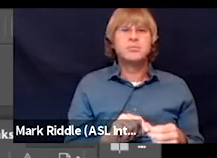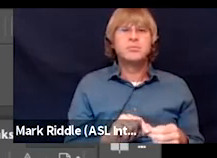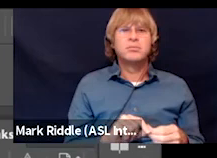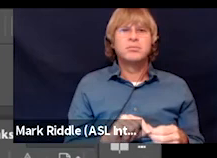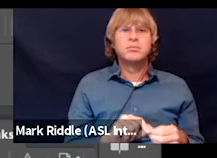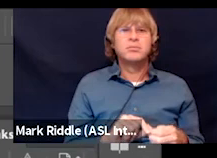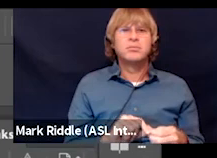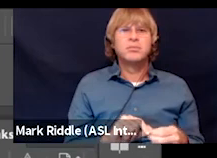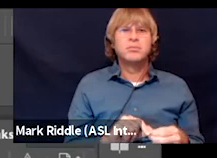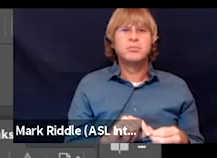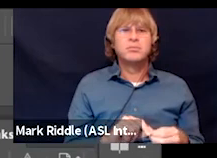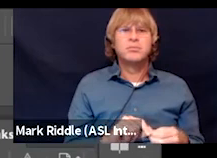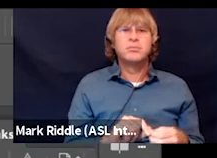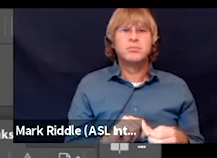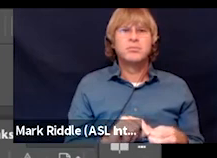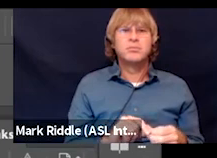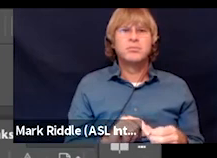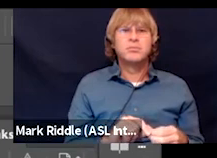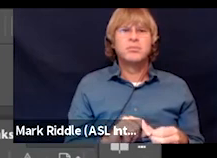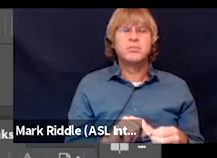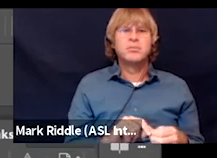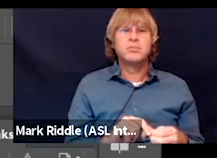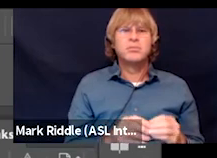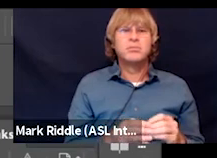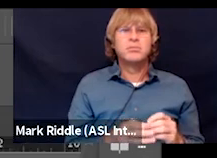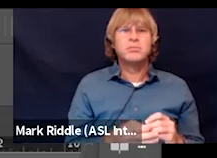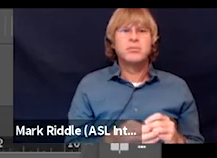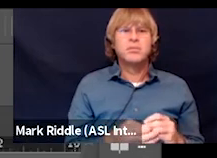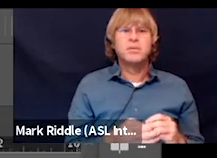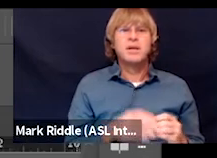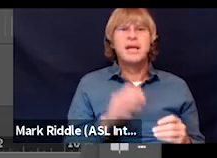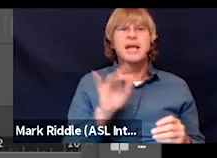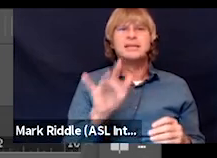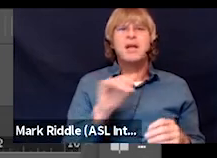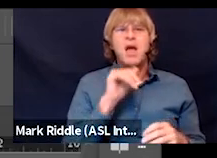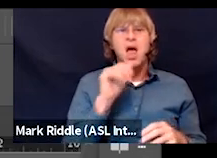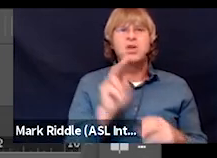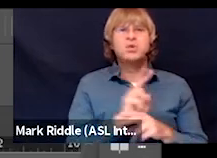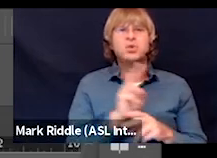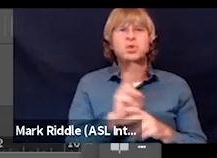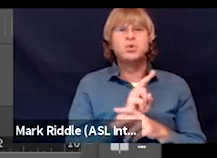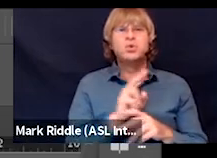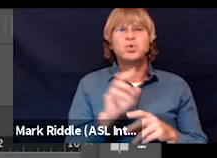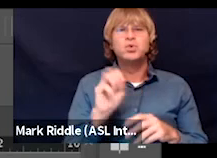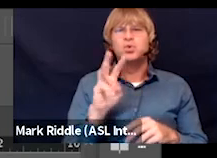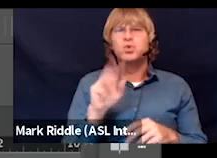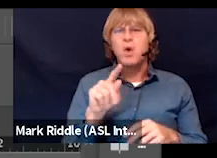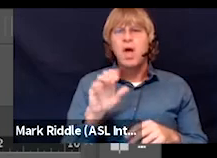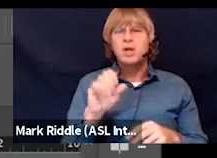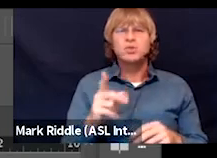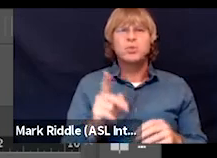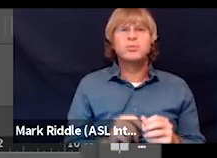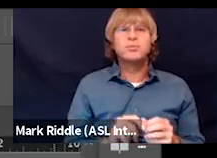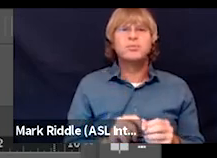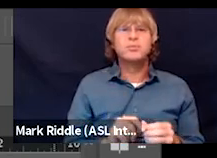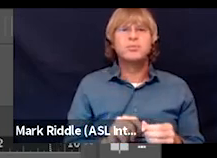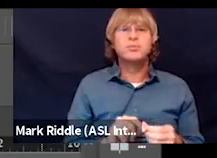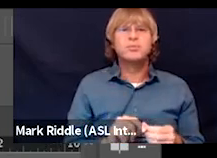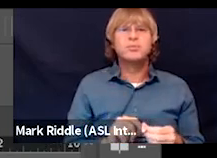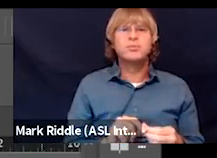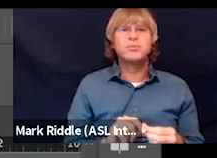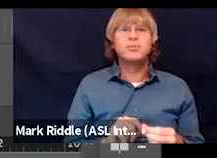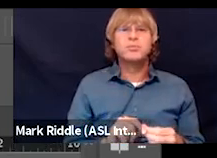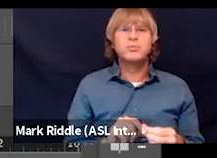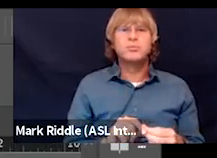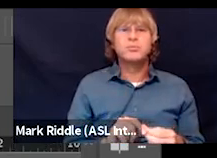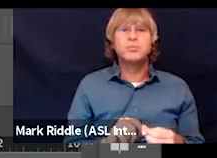Good housekeeping tips. Select unused swatches. Let's see what I've got.